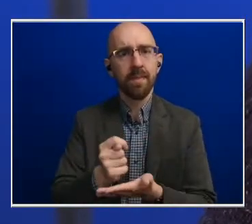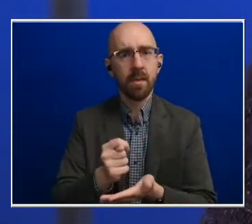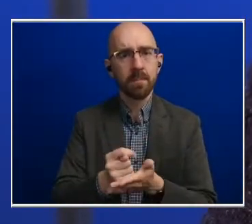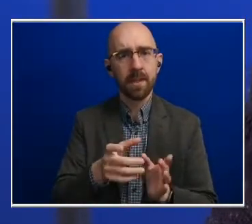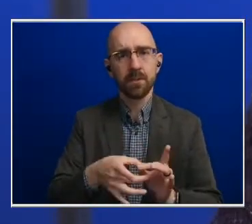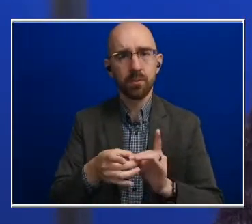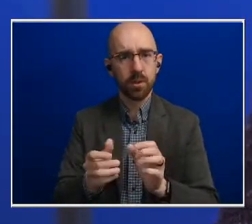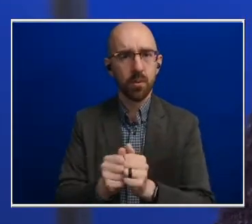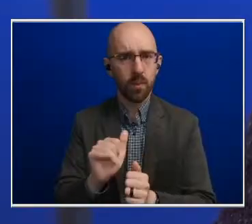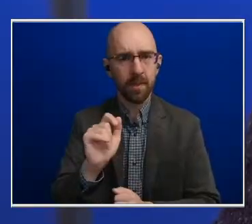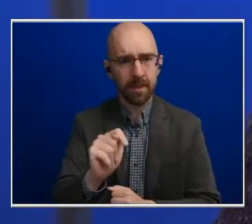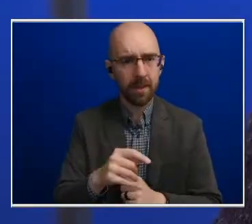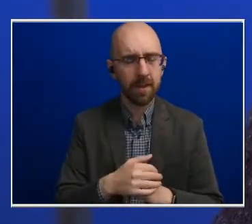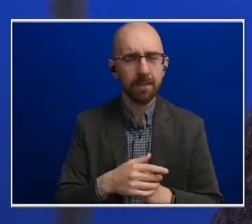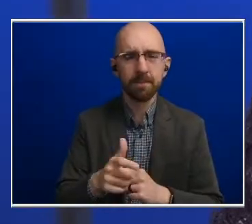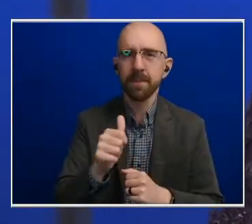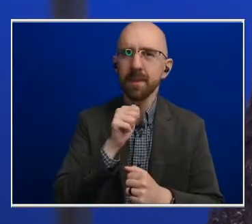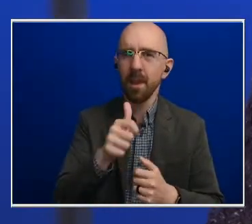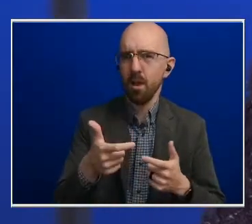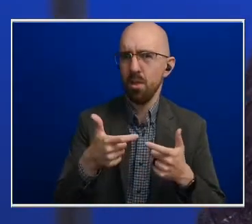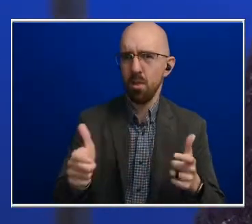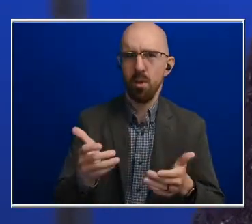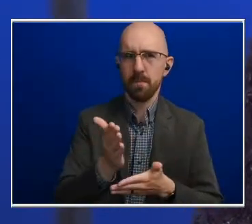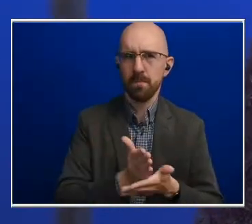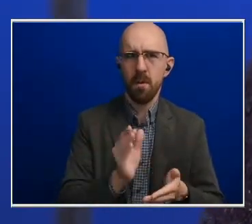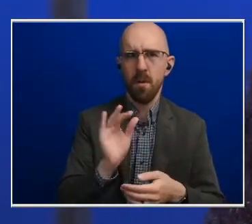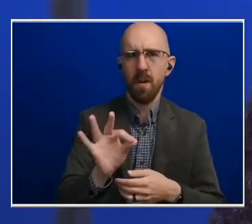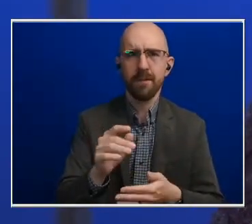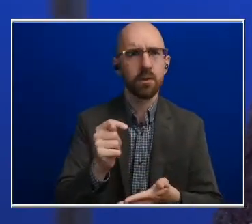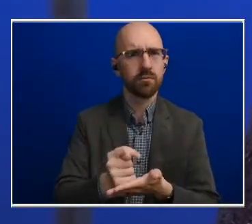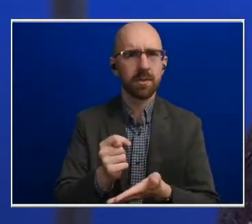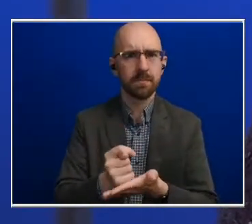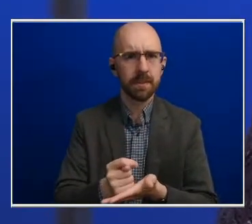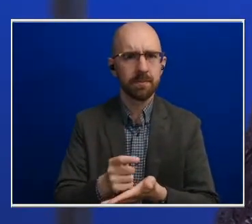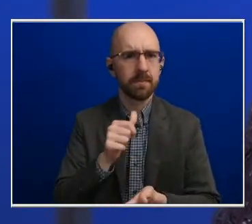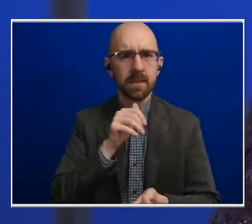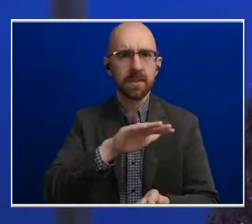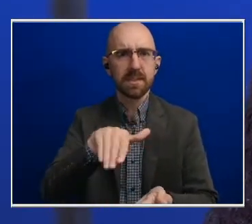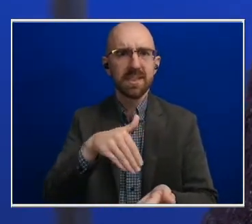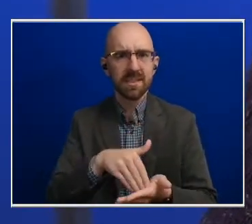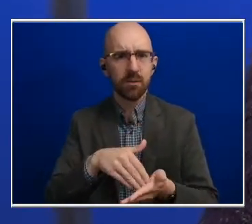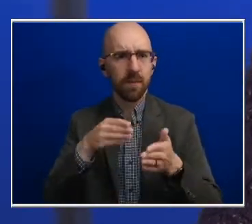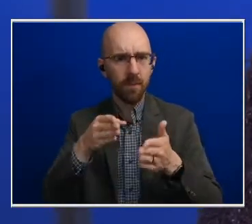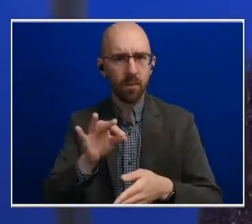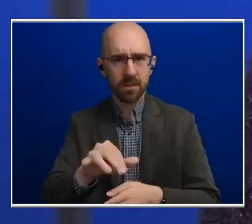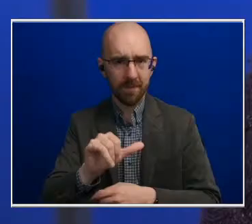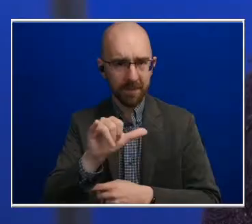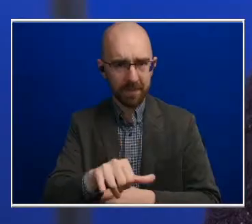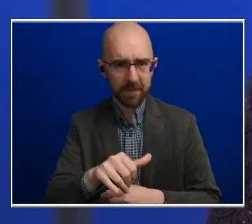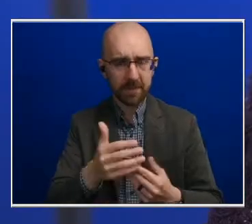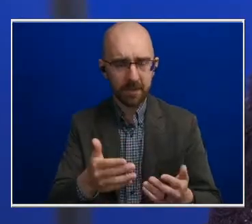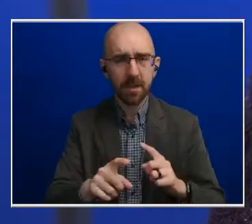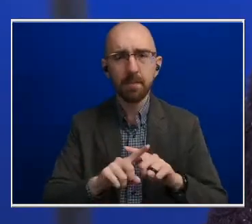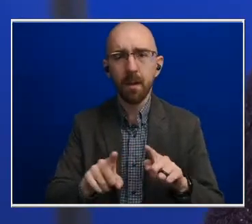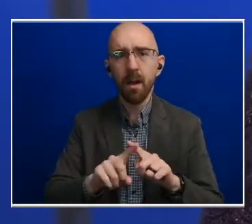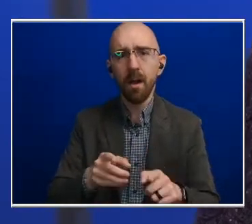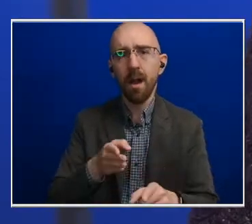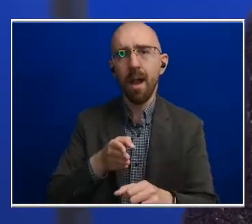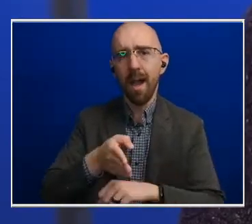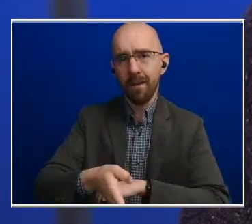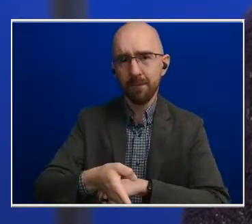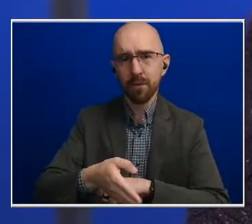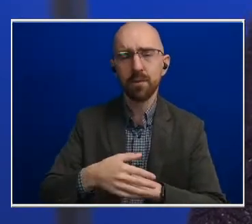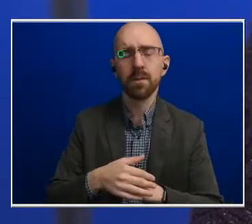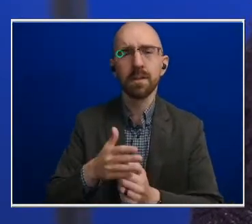a large component of the treatment. It certainly wasn't the central focus of this. But after some of these